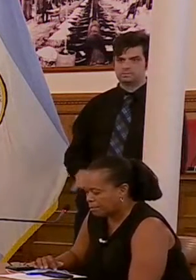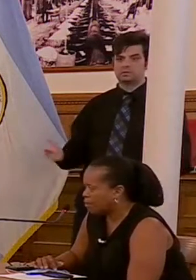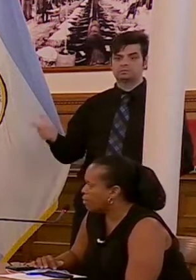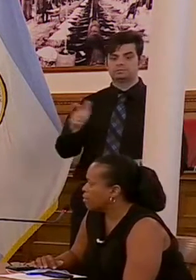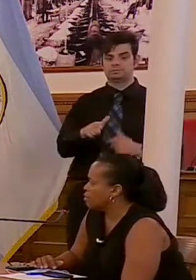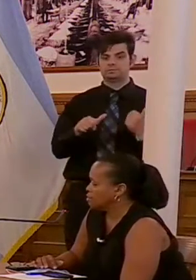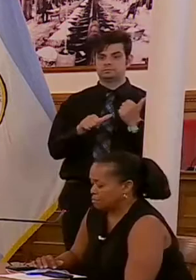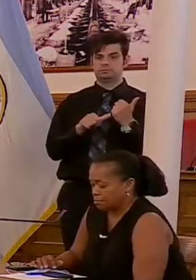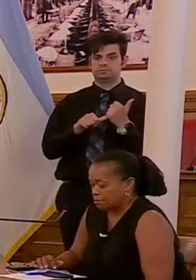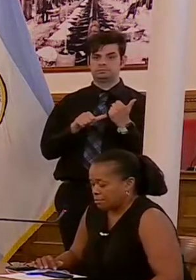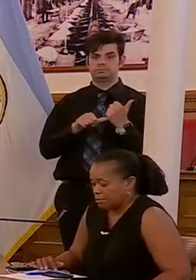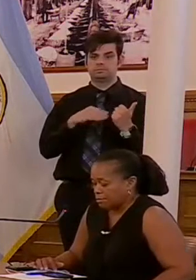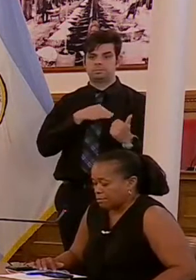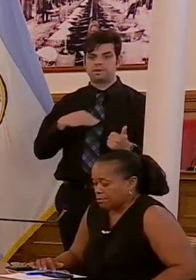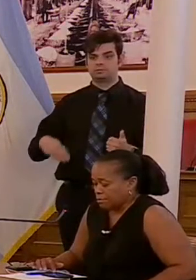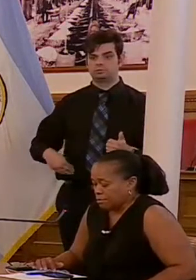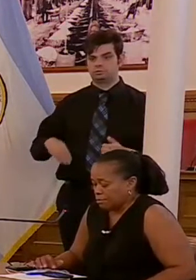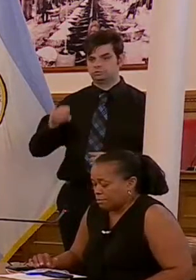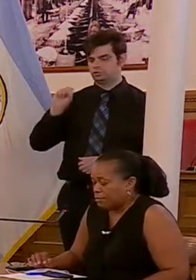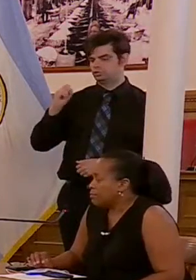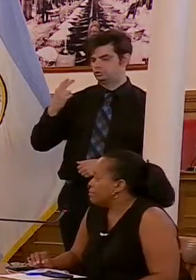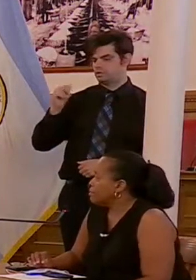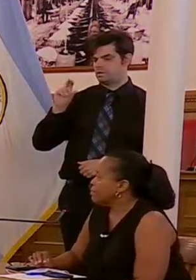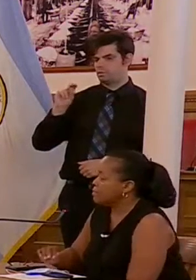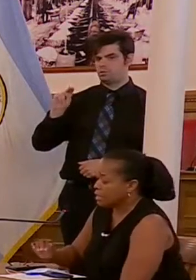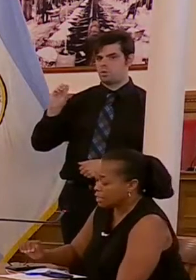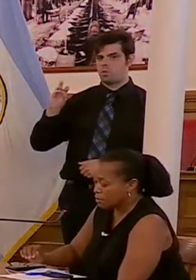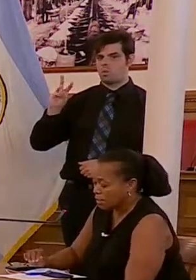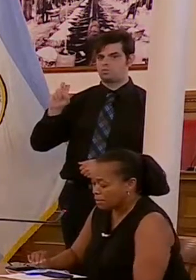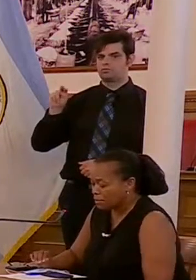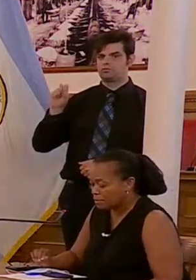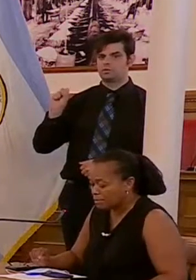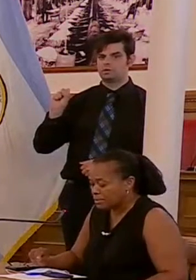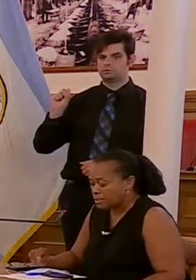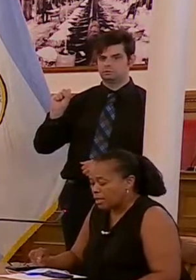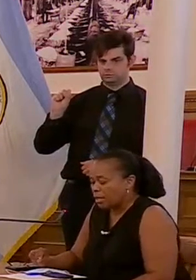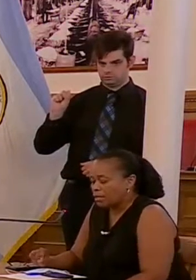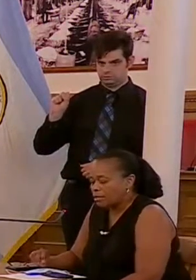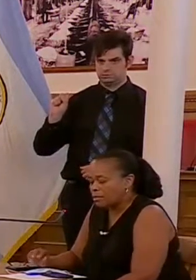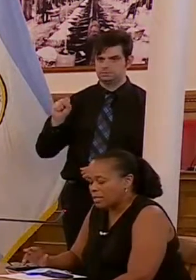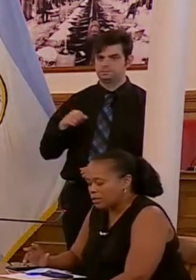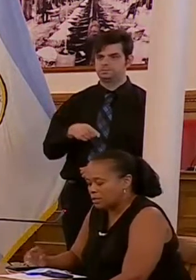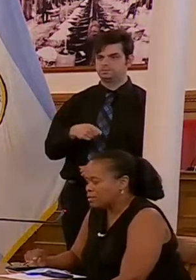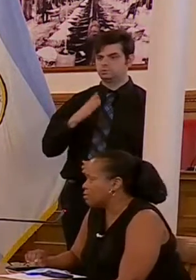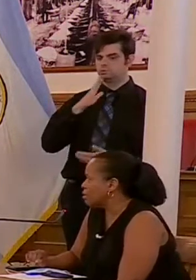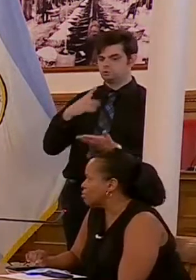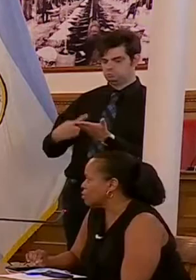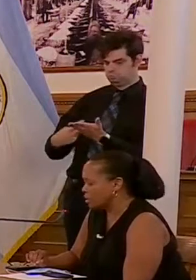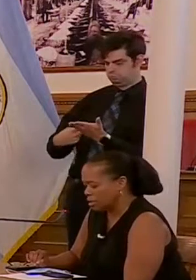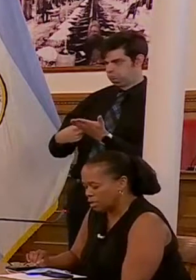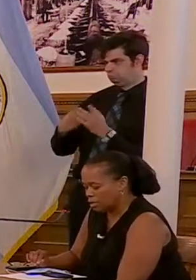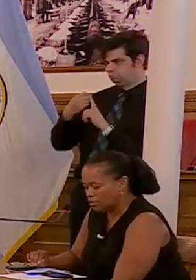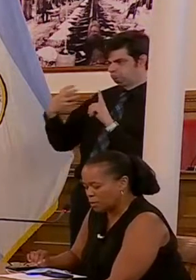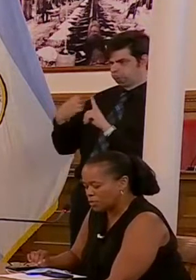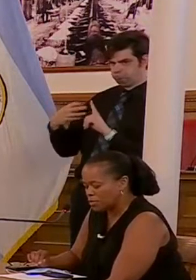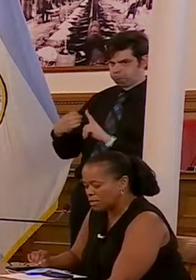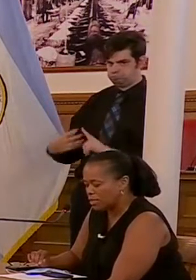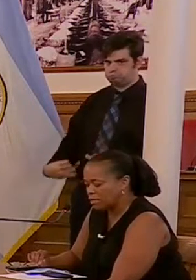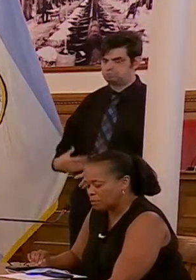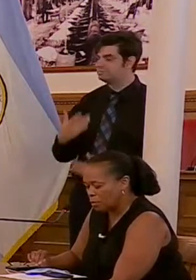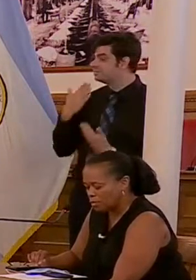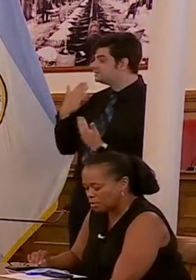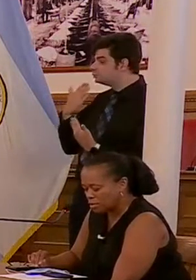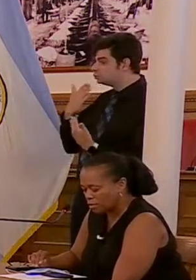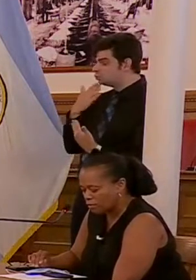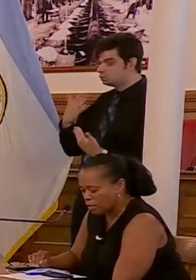produced yesterday and a little bit of more detail around it. Deputy Mayor. Thank you, Mayor. The mayor has really spoken to many